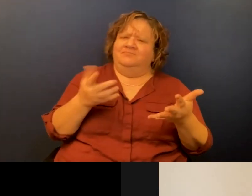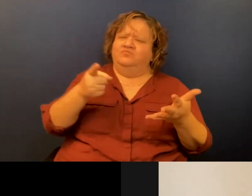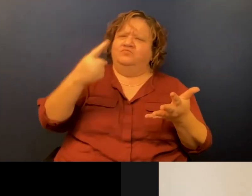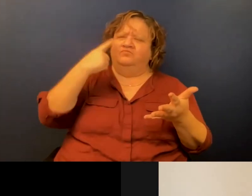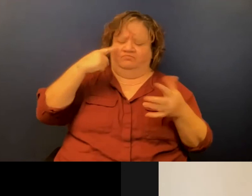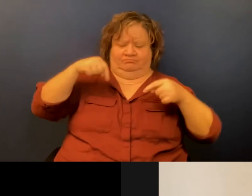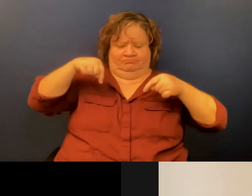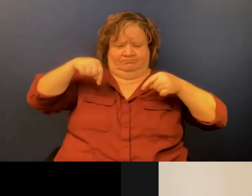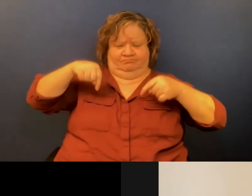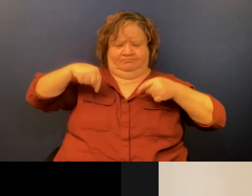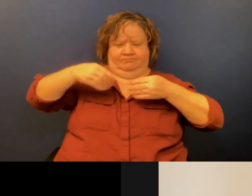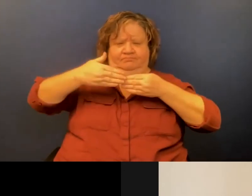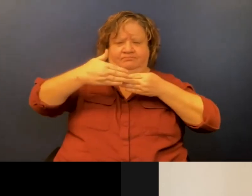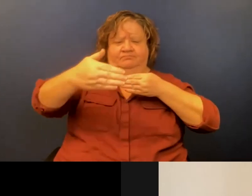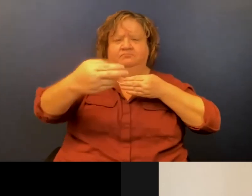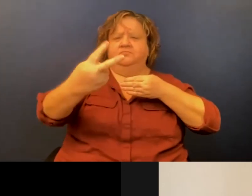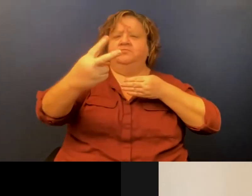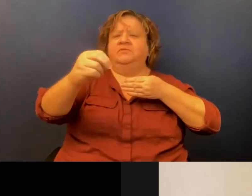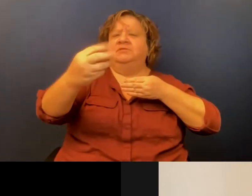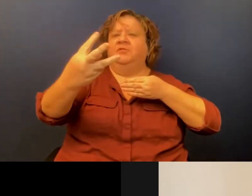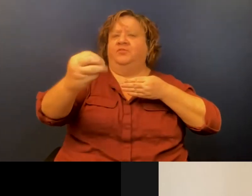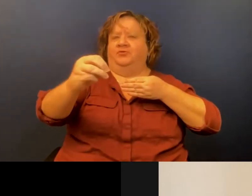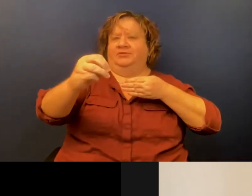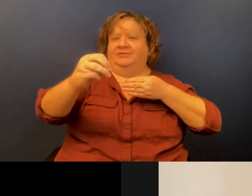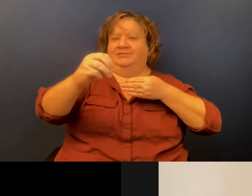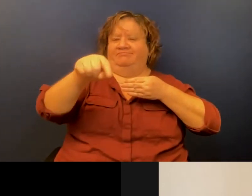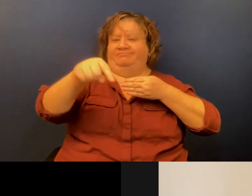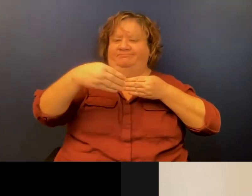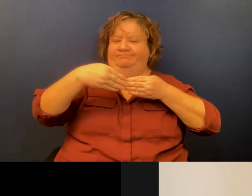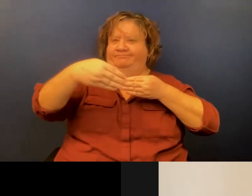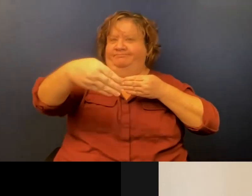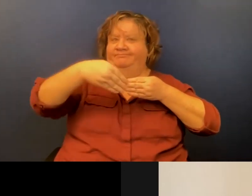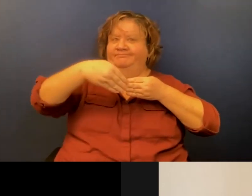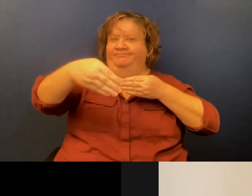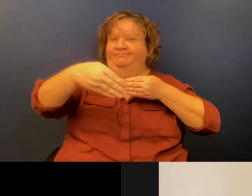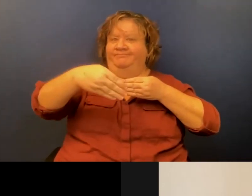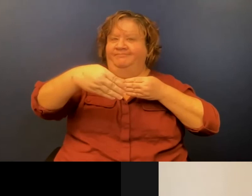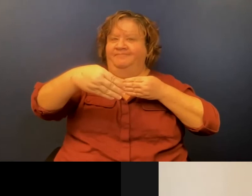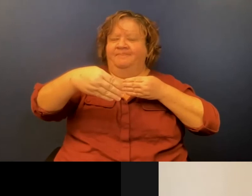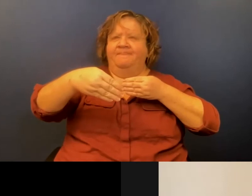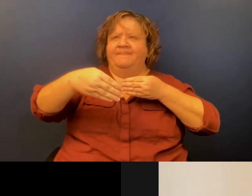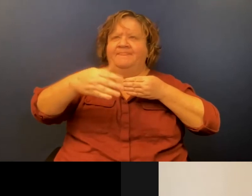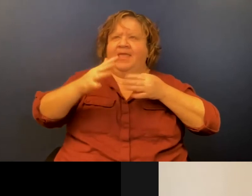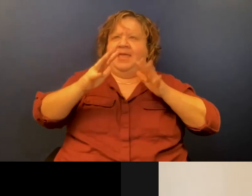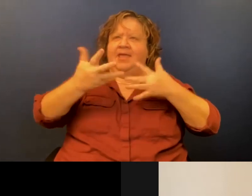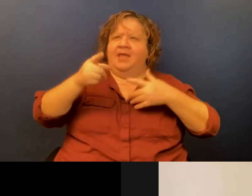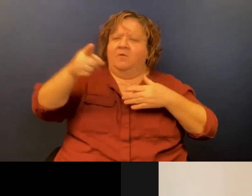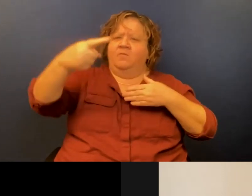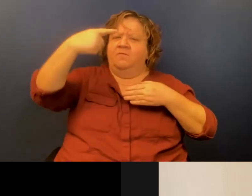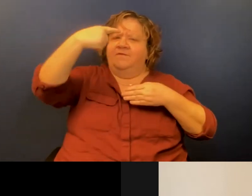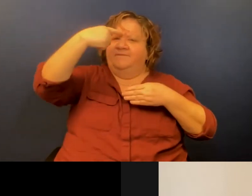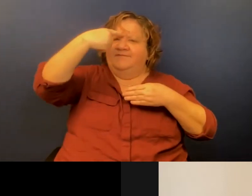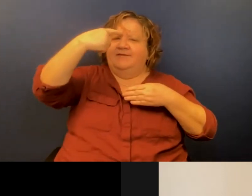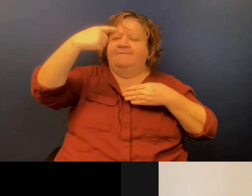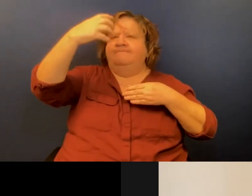way the states or the government, civil society organizations, and other social actors, how do you